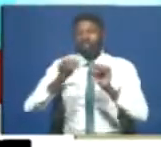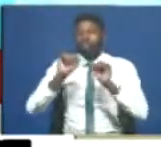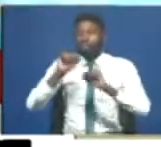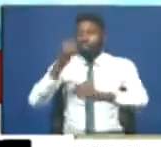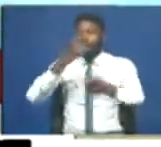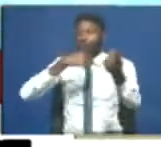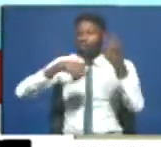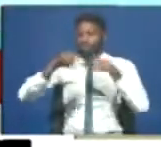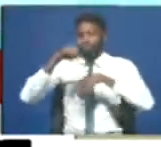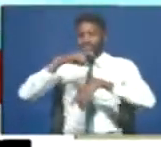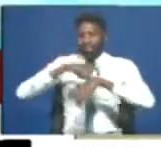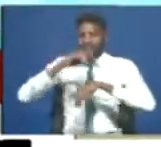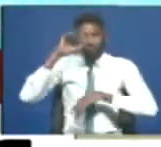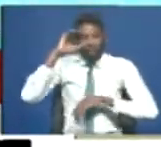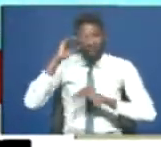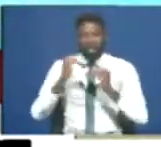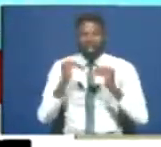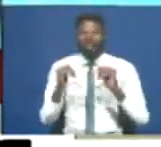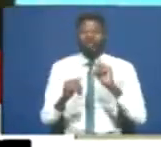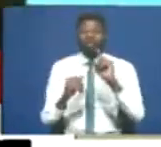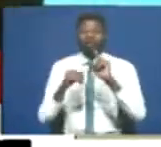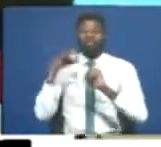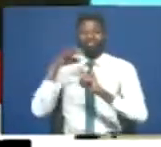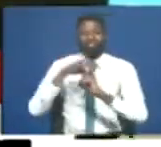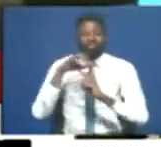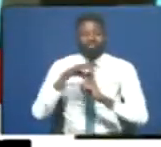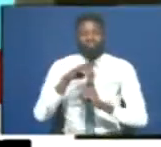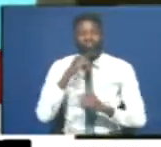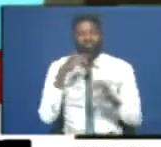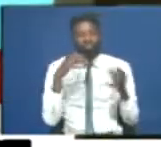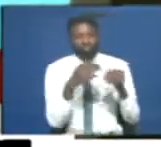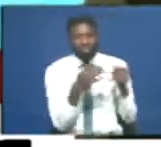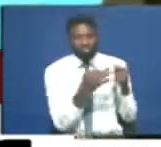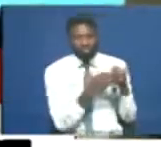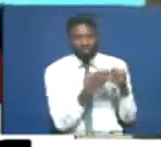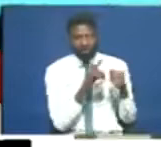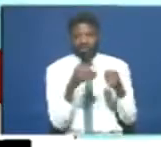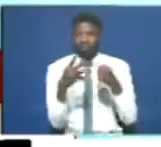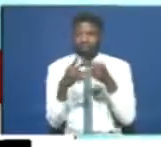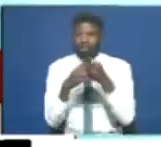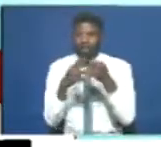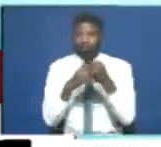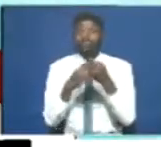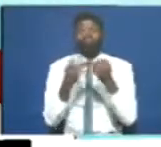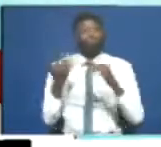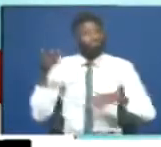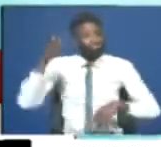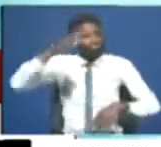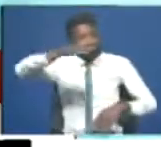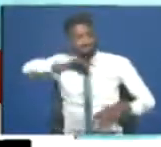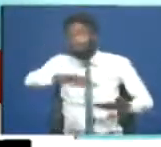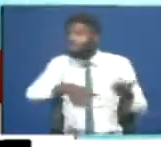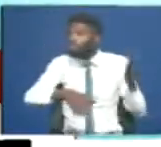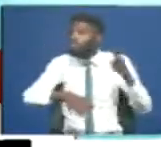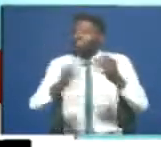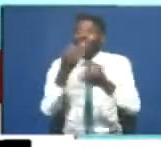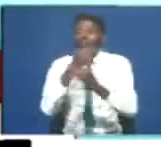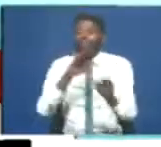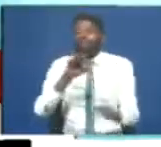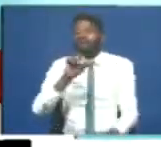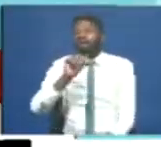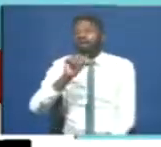Level 1 Championship. In the boys' 8 and 9 years 50-meter freestyle, Adil Ahmed won with a time of